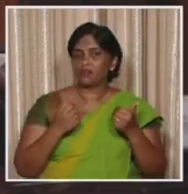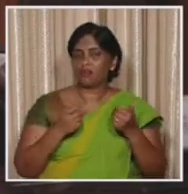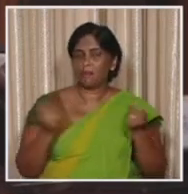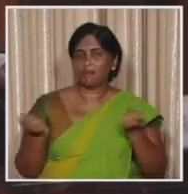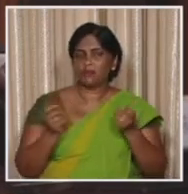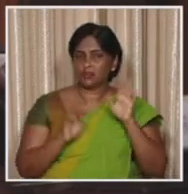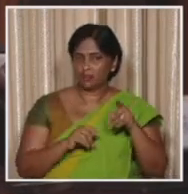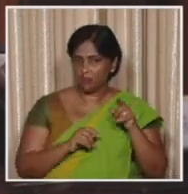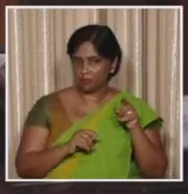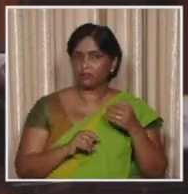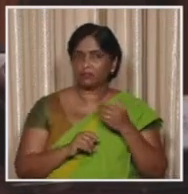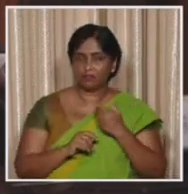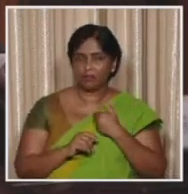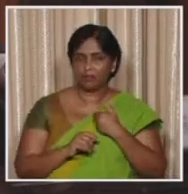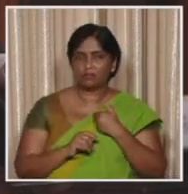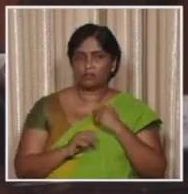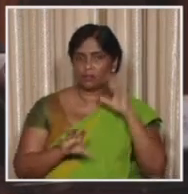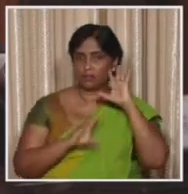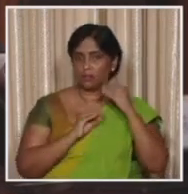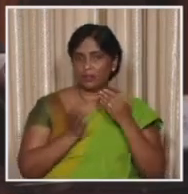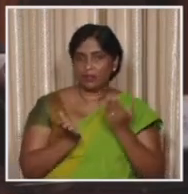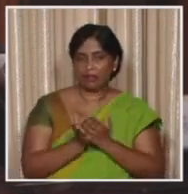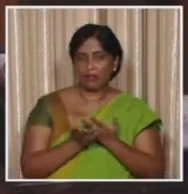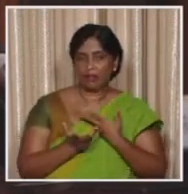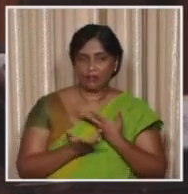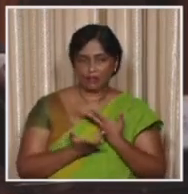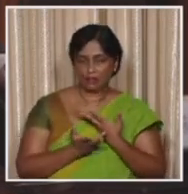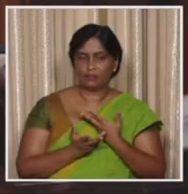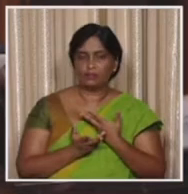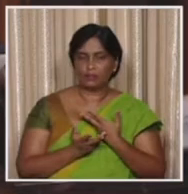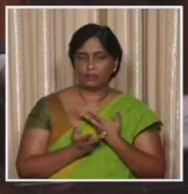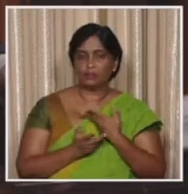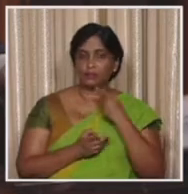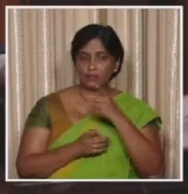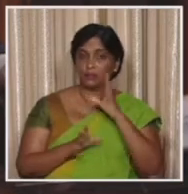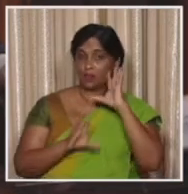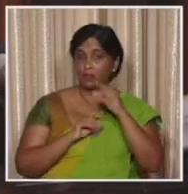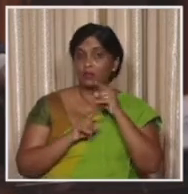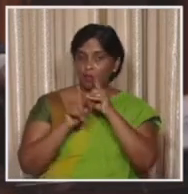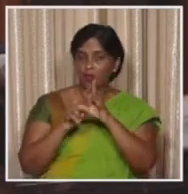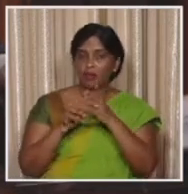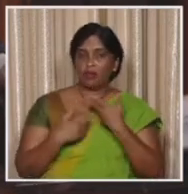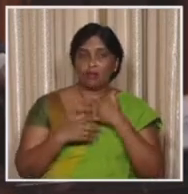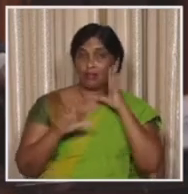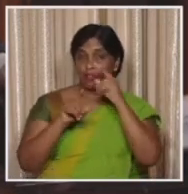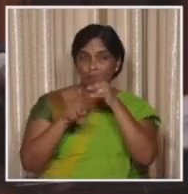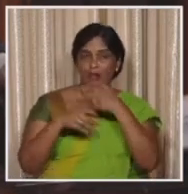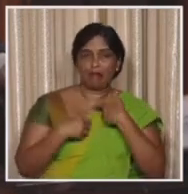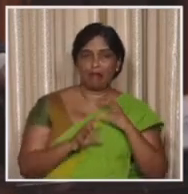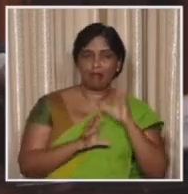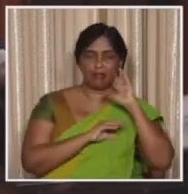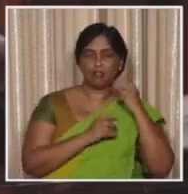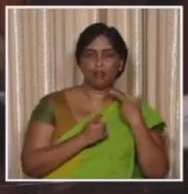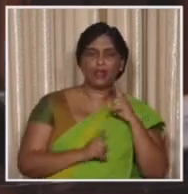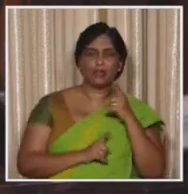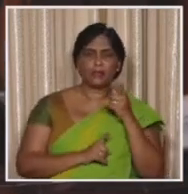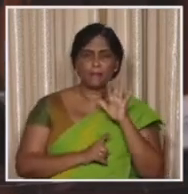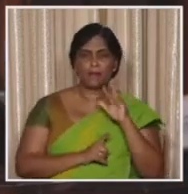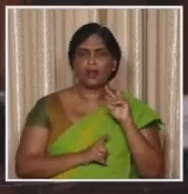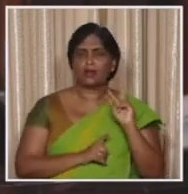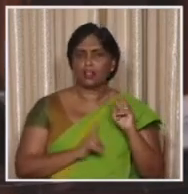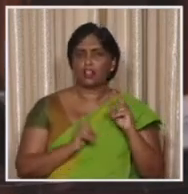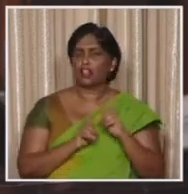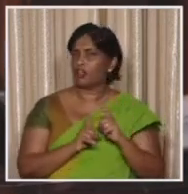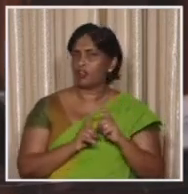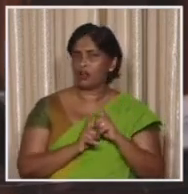I don't have the numbers as readily as you have it. So, but there is a problem because $162. Now, if you take